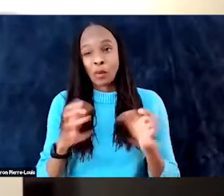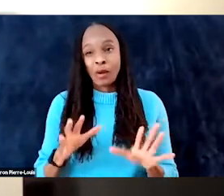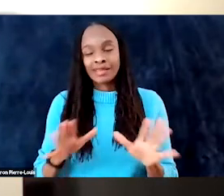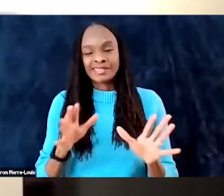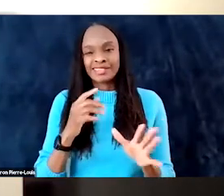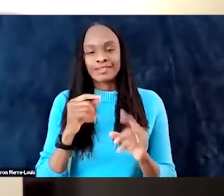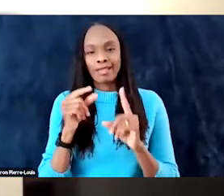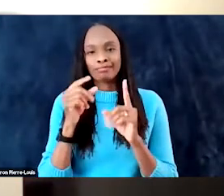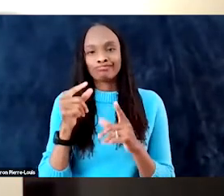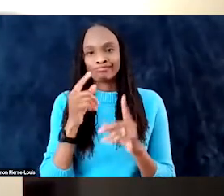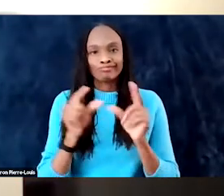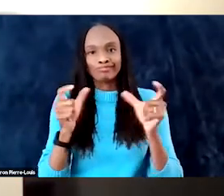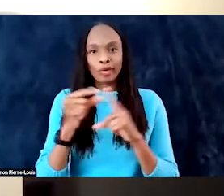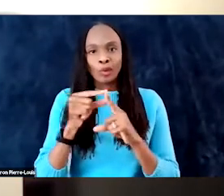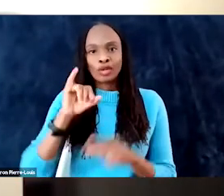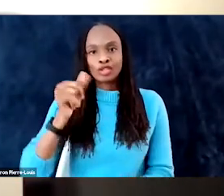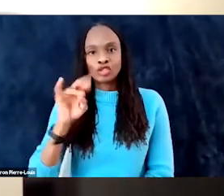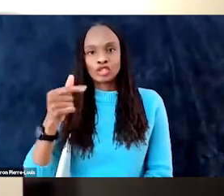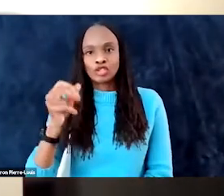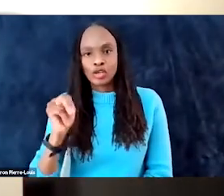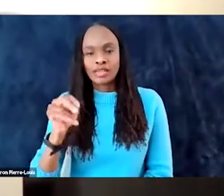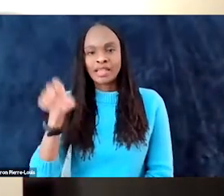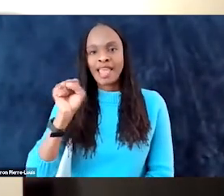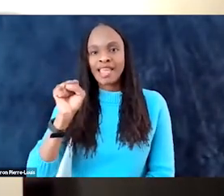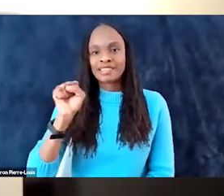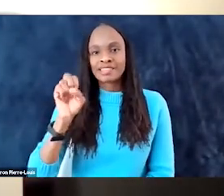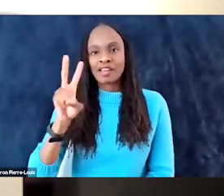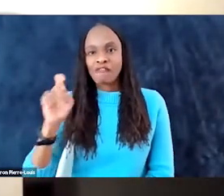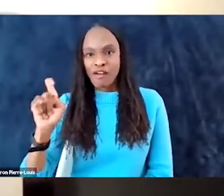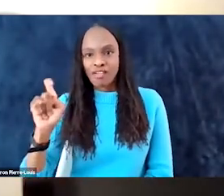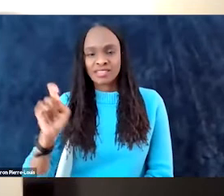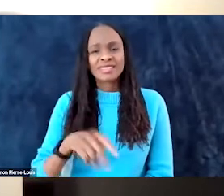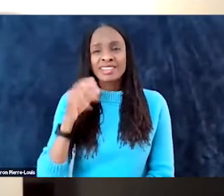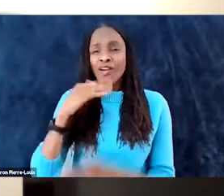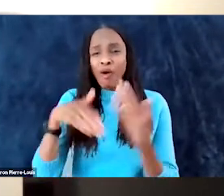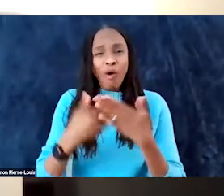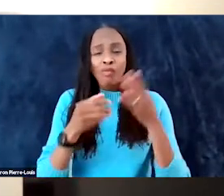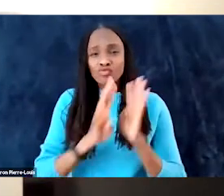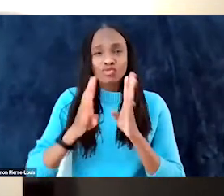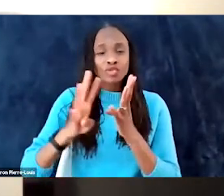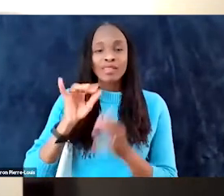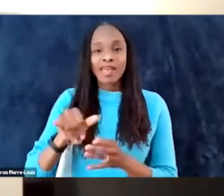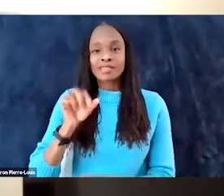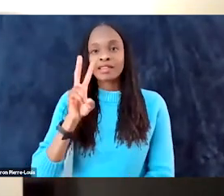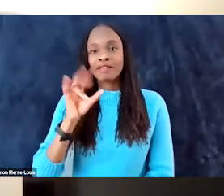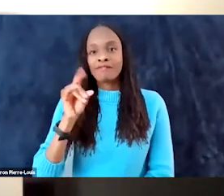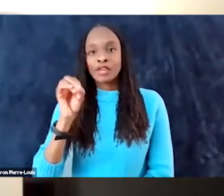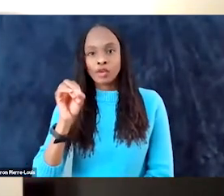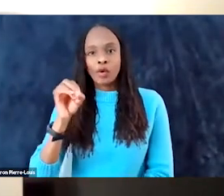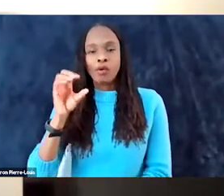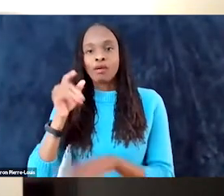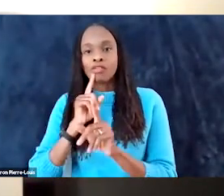in this, but what's become known as SVOD. SVOD's just, all of the streaming is video on demand. That's